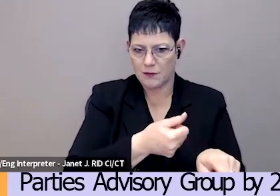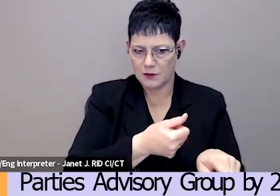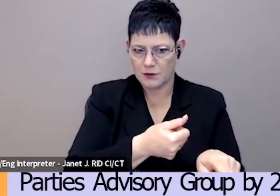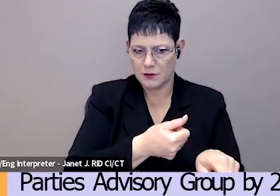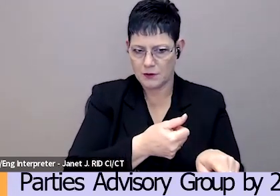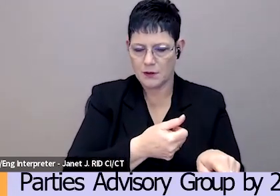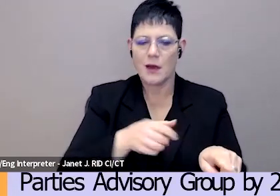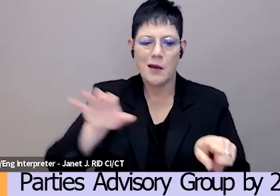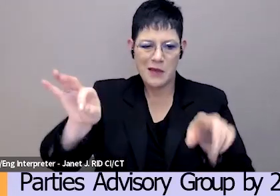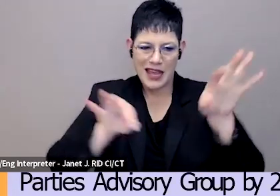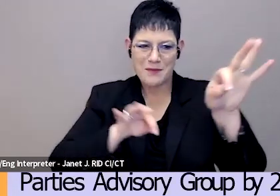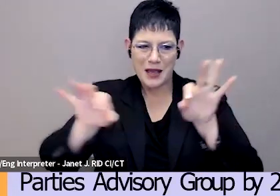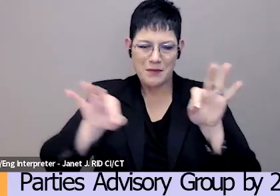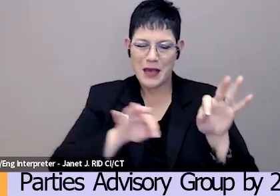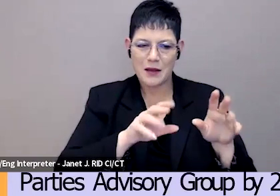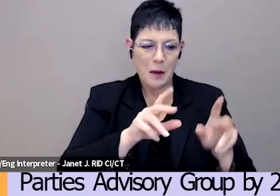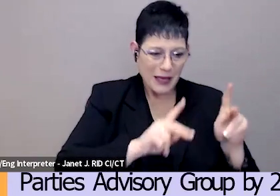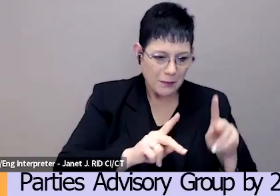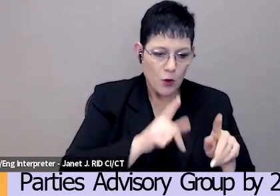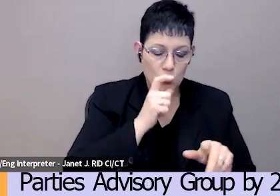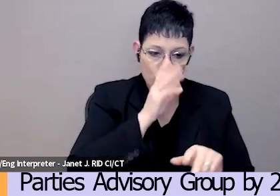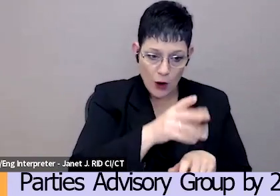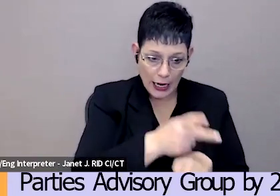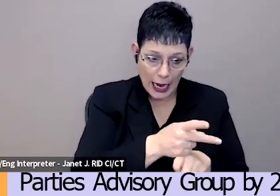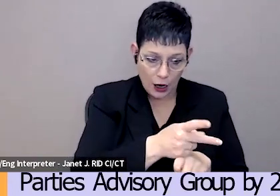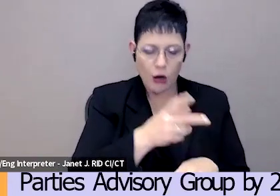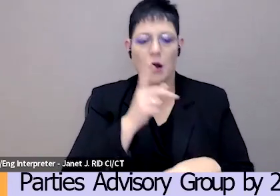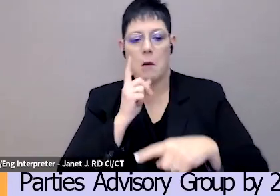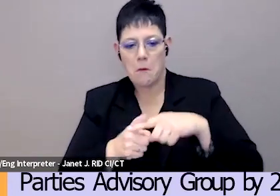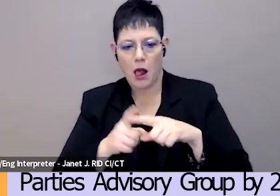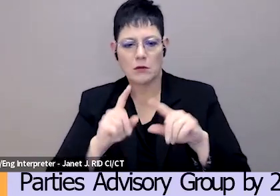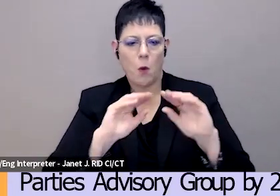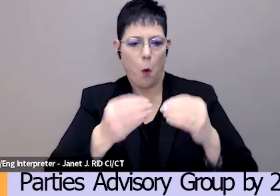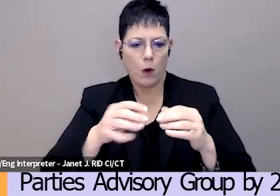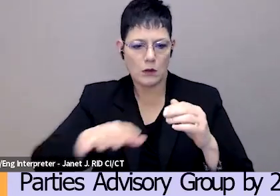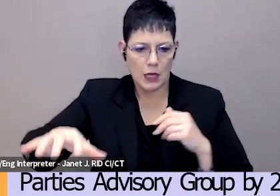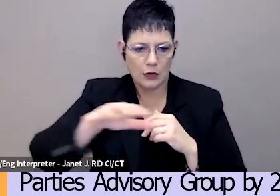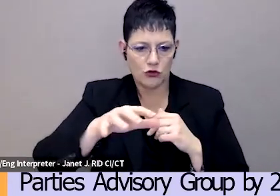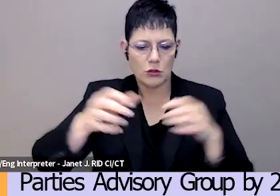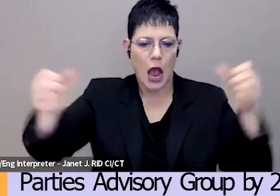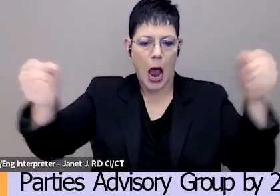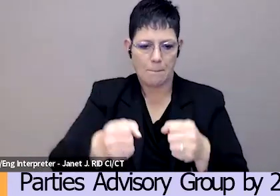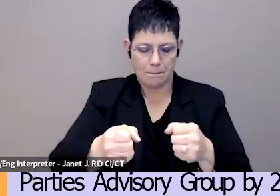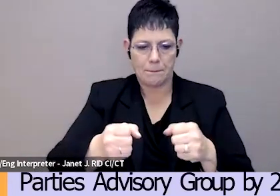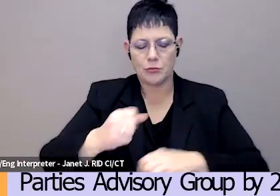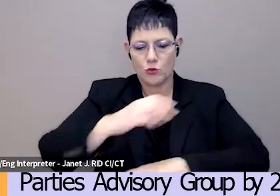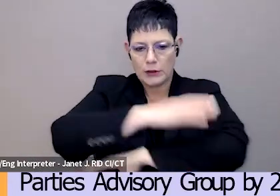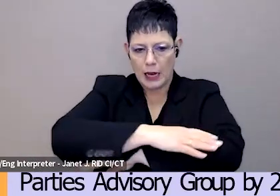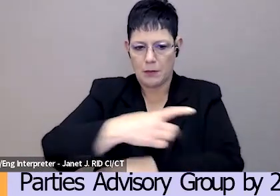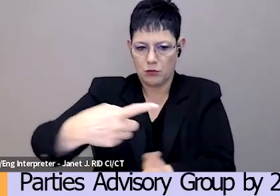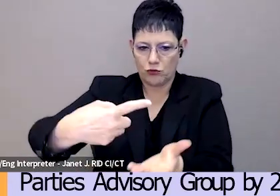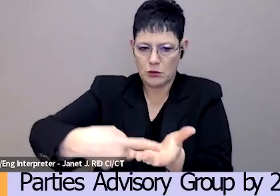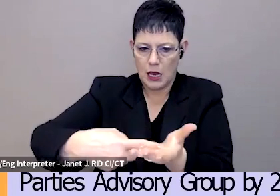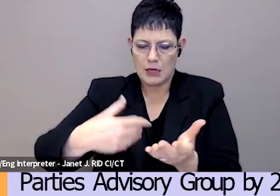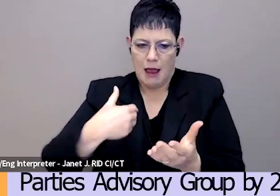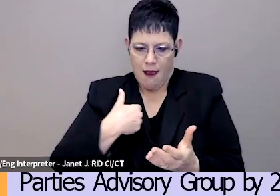other organizations. And so we really hope to utilize these mechanisms to bring the issues and to allow direct care workers to have a